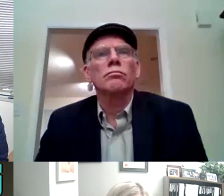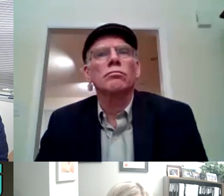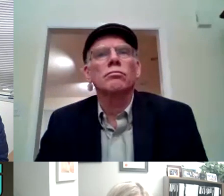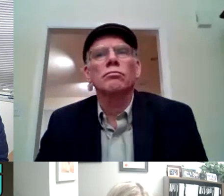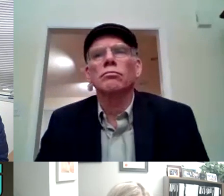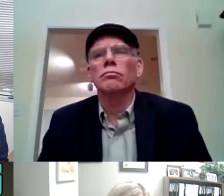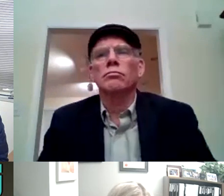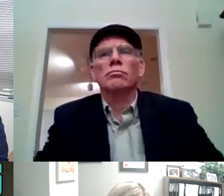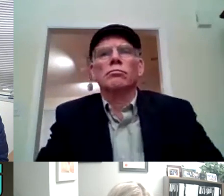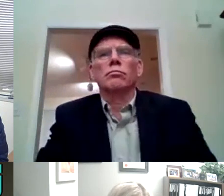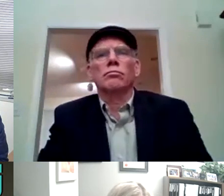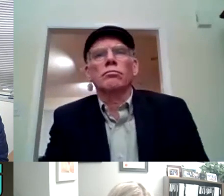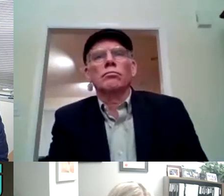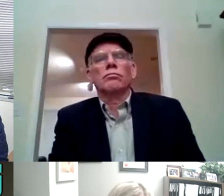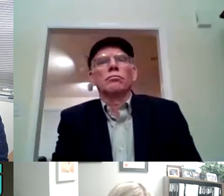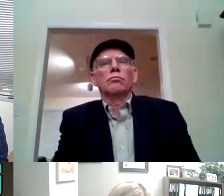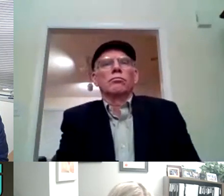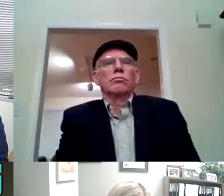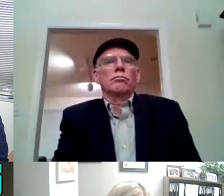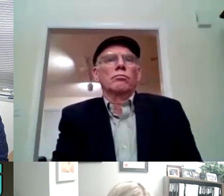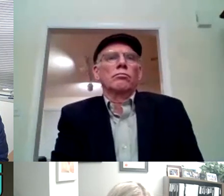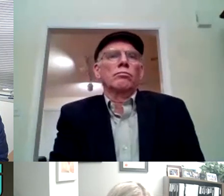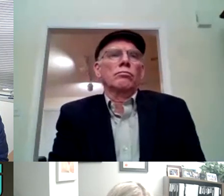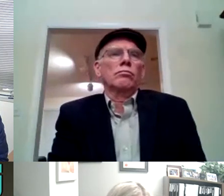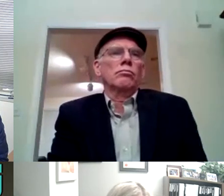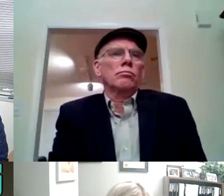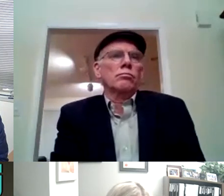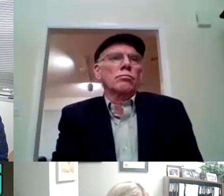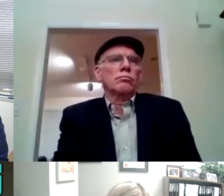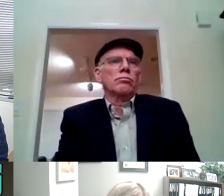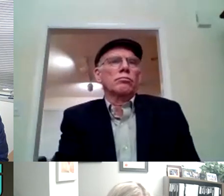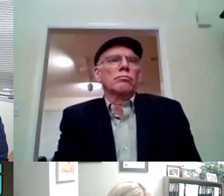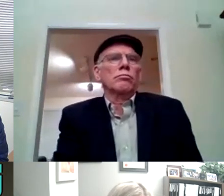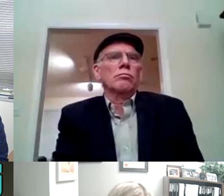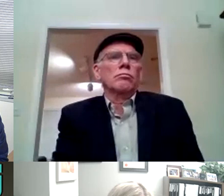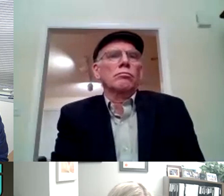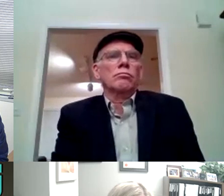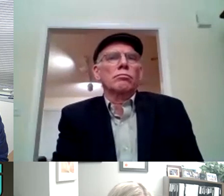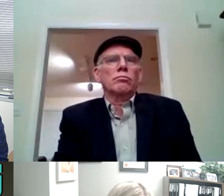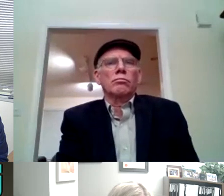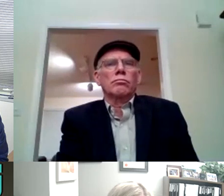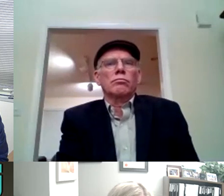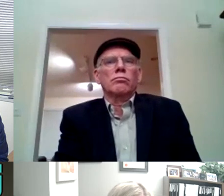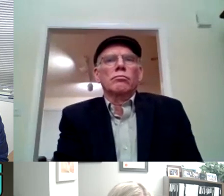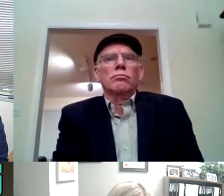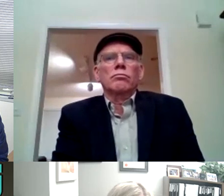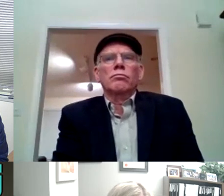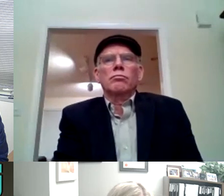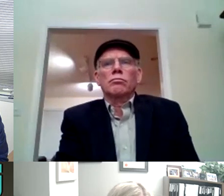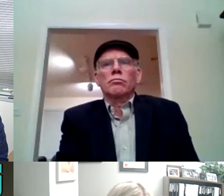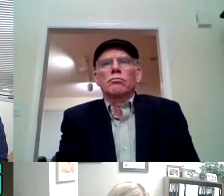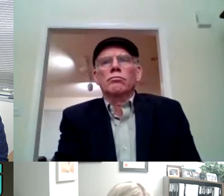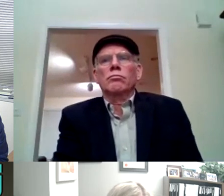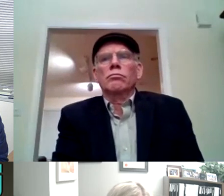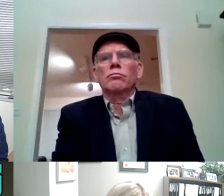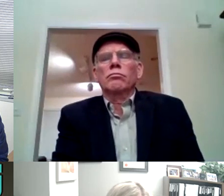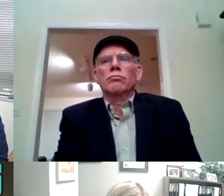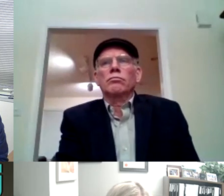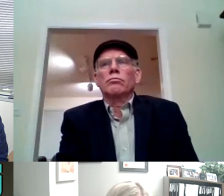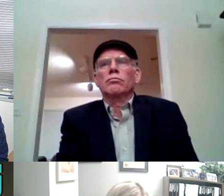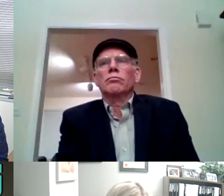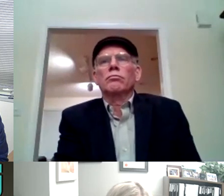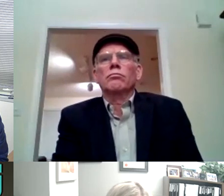forum for this workshop is intended to be more deliberative than kind of like your formal public hearing where, you know, staff does a presentation,